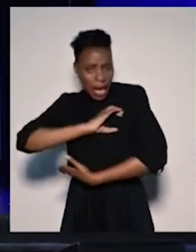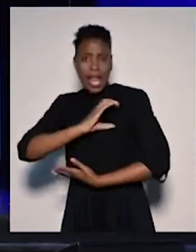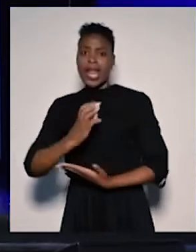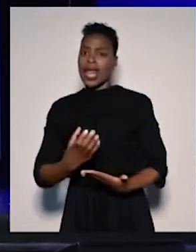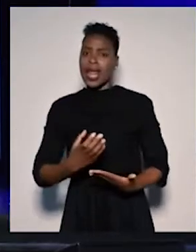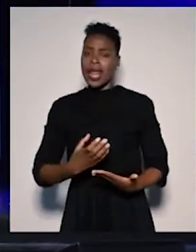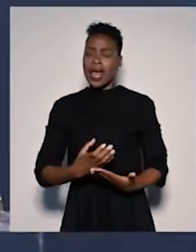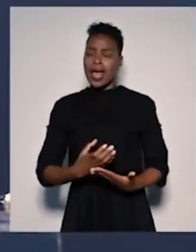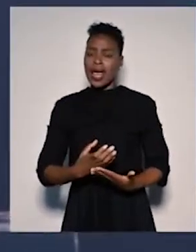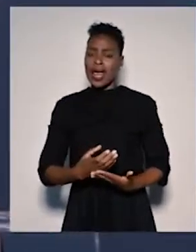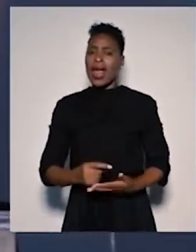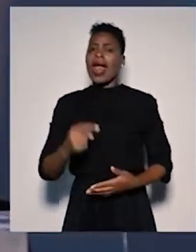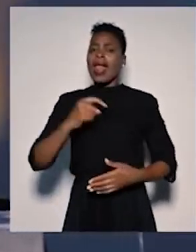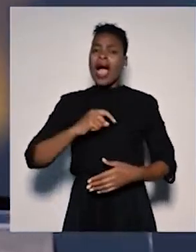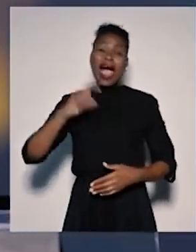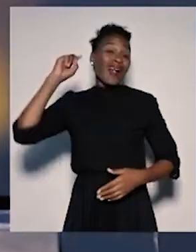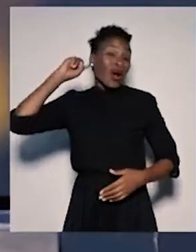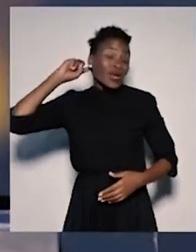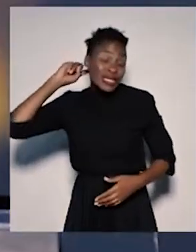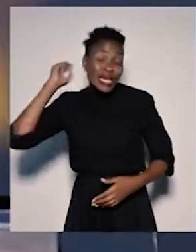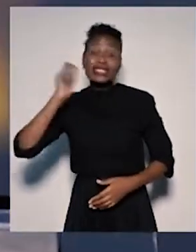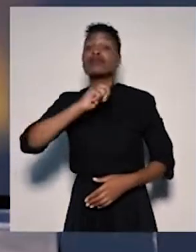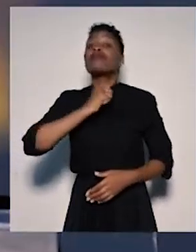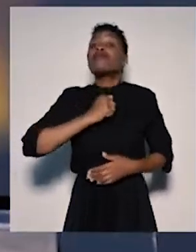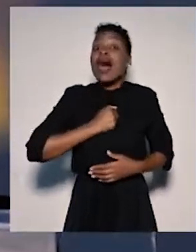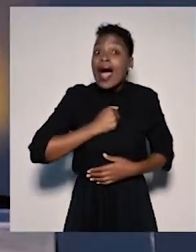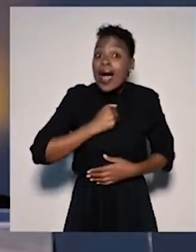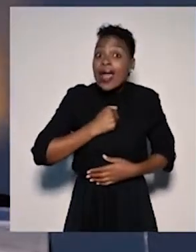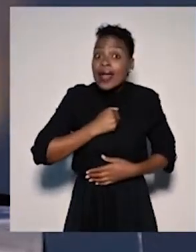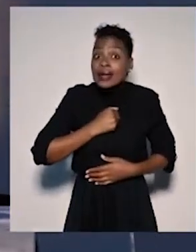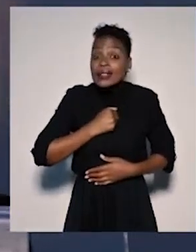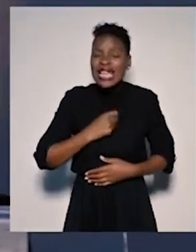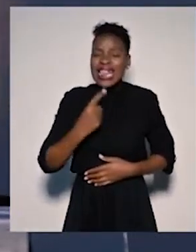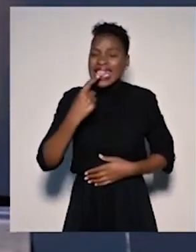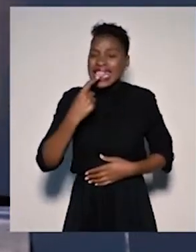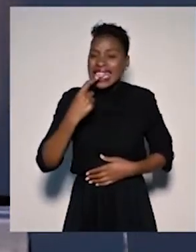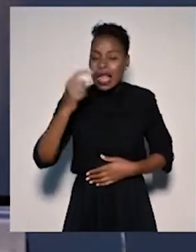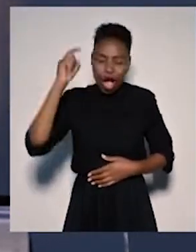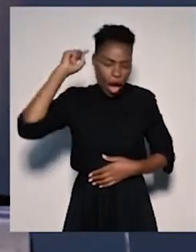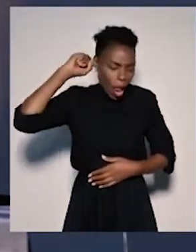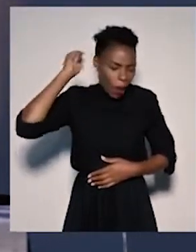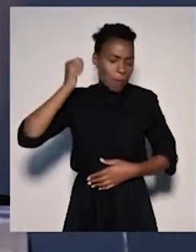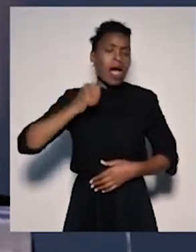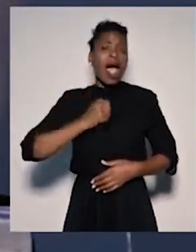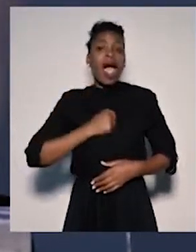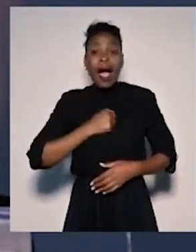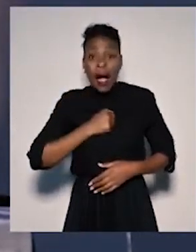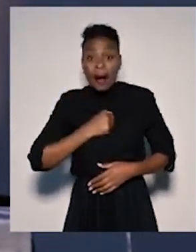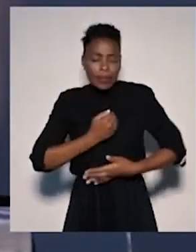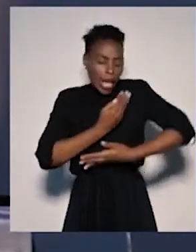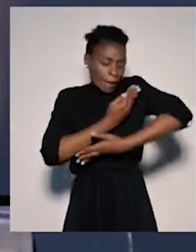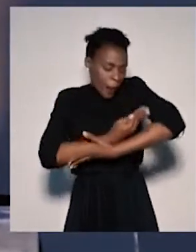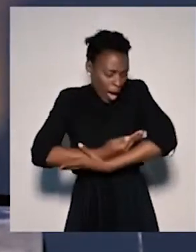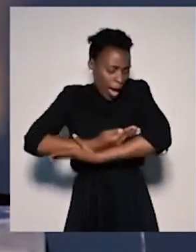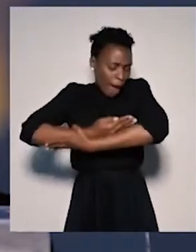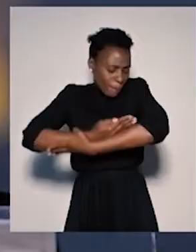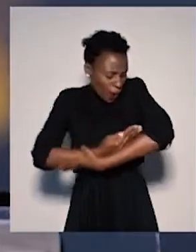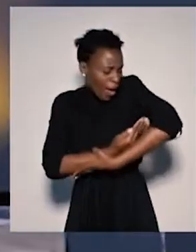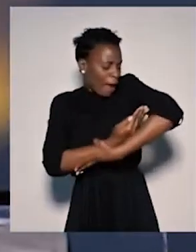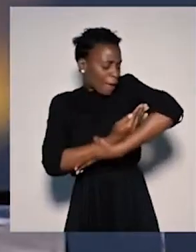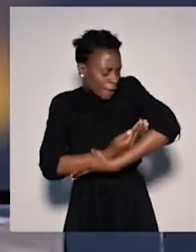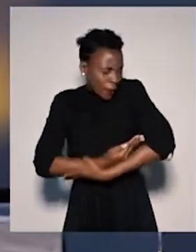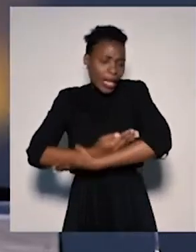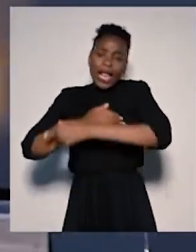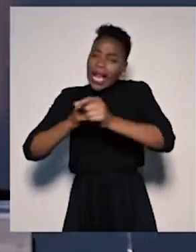So my conscience, my palate of conscience is at a babyhood